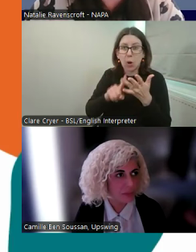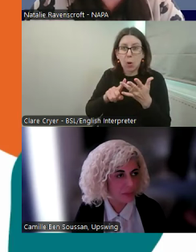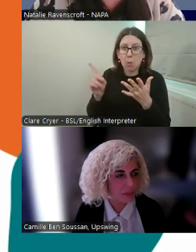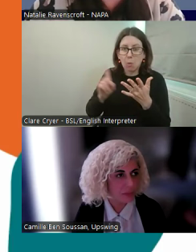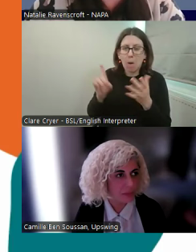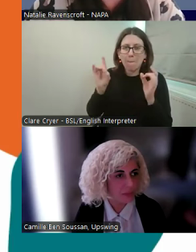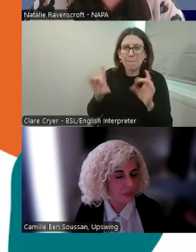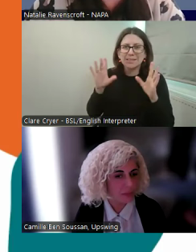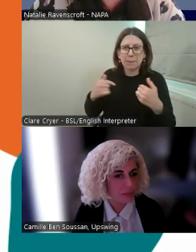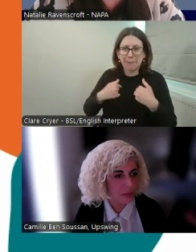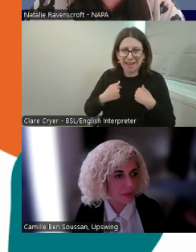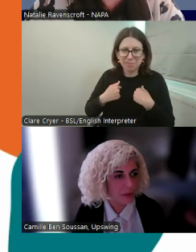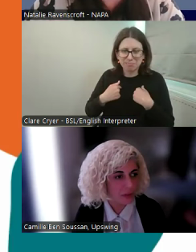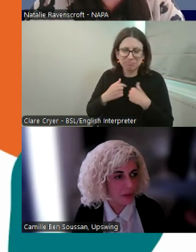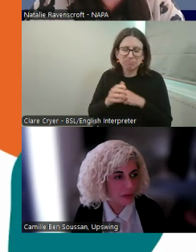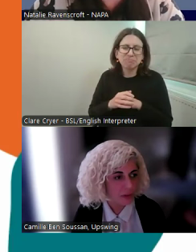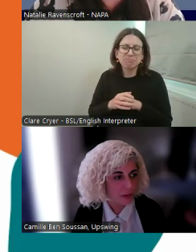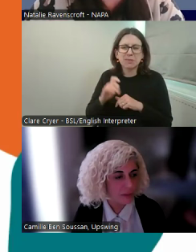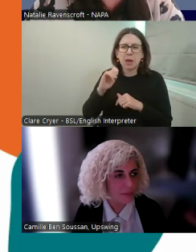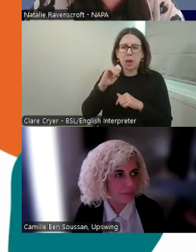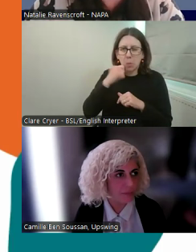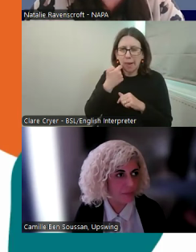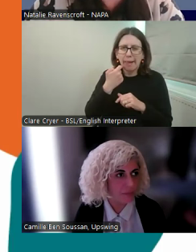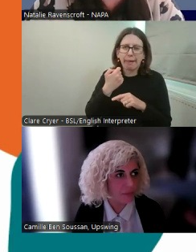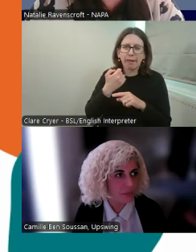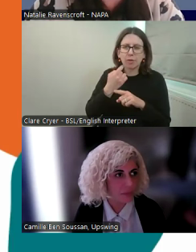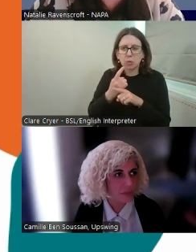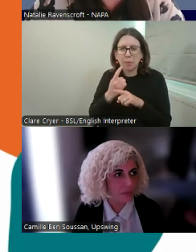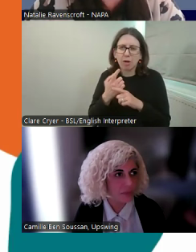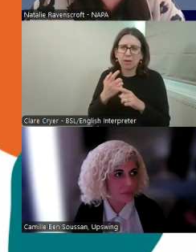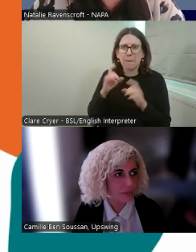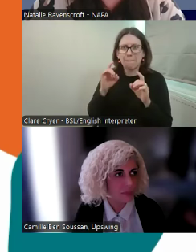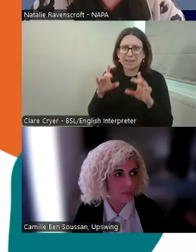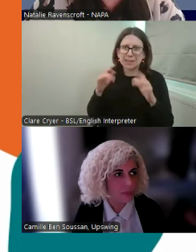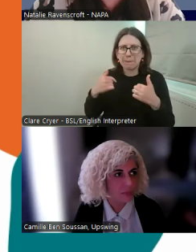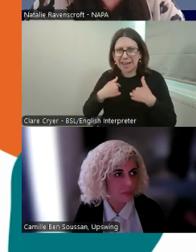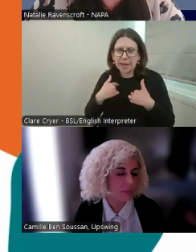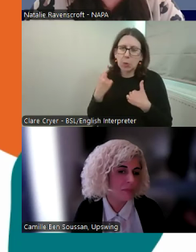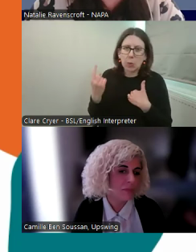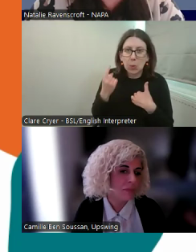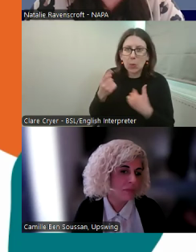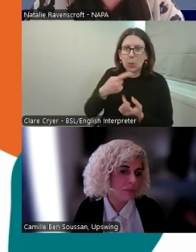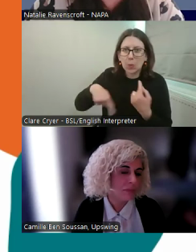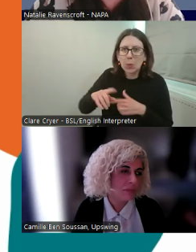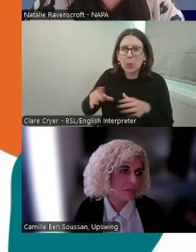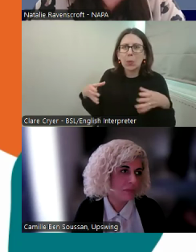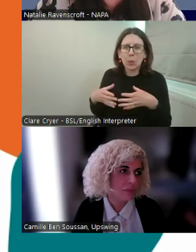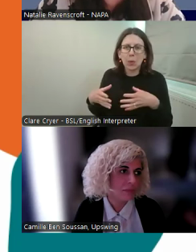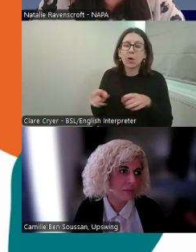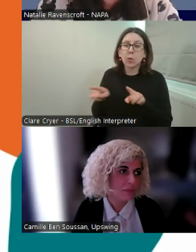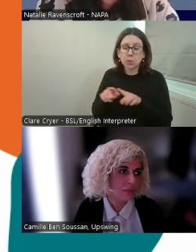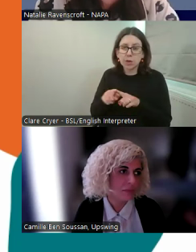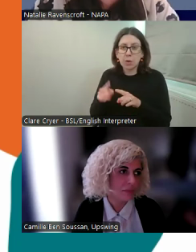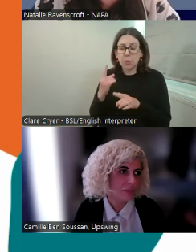So I'm going to start with having a bit of a general, like, who are Magic Me, and then talk about a few of